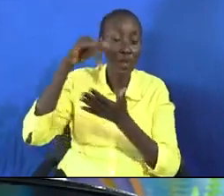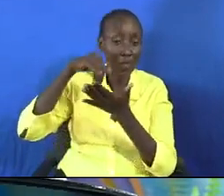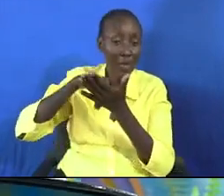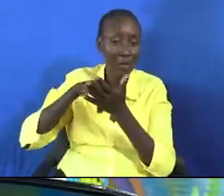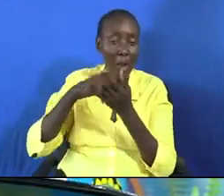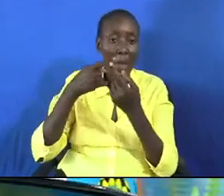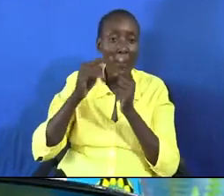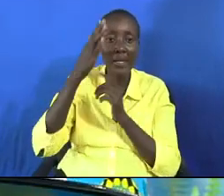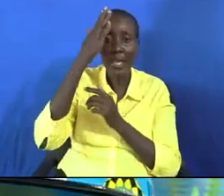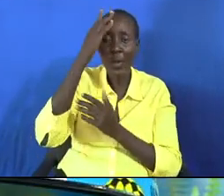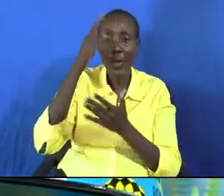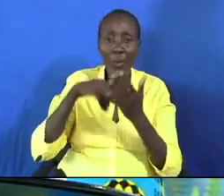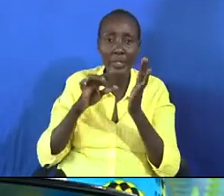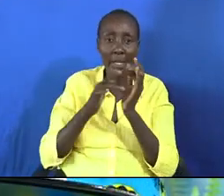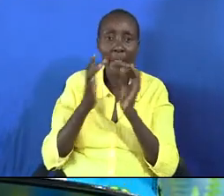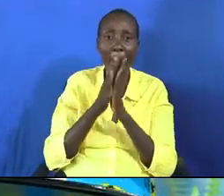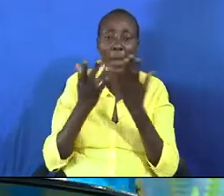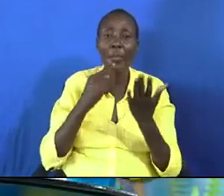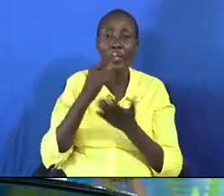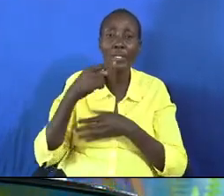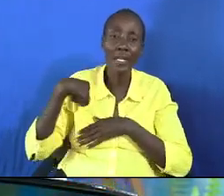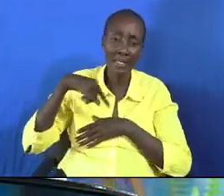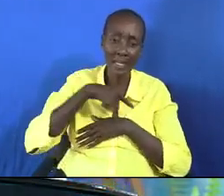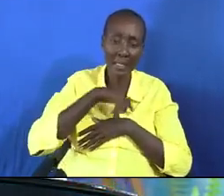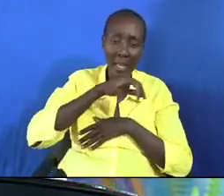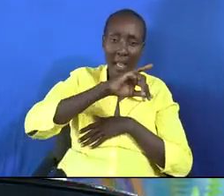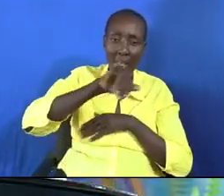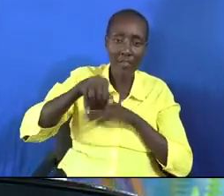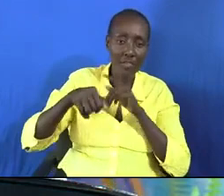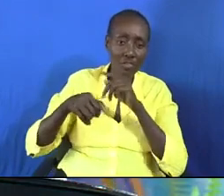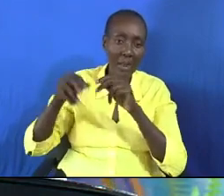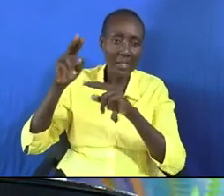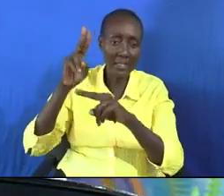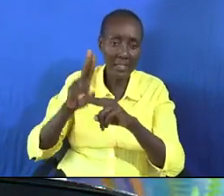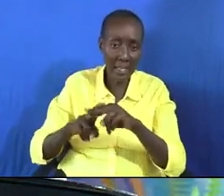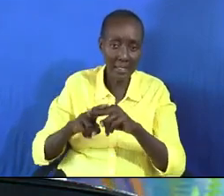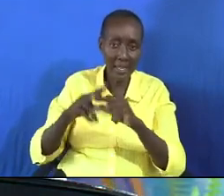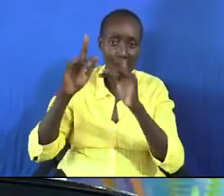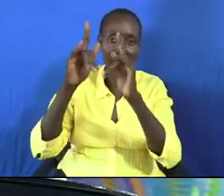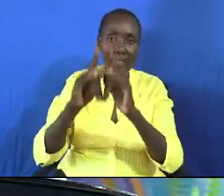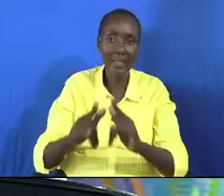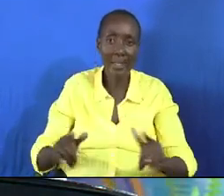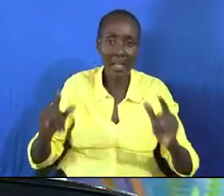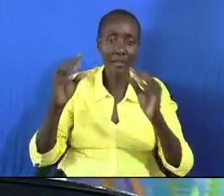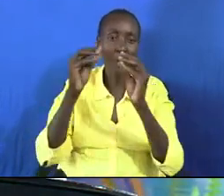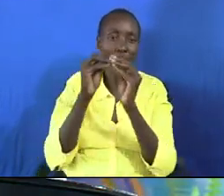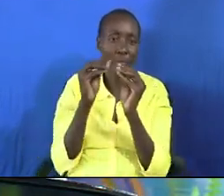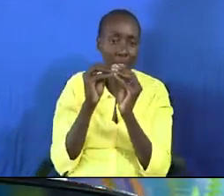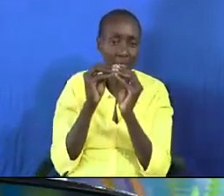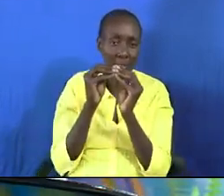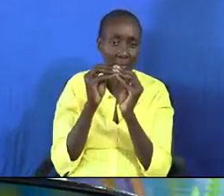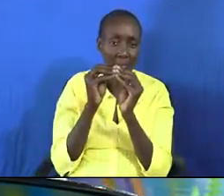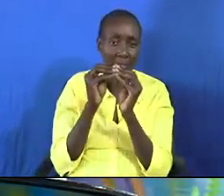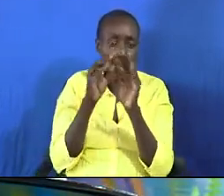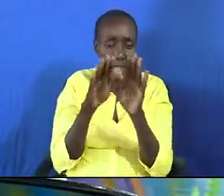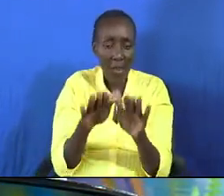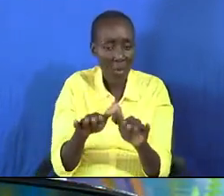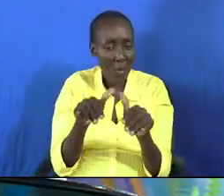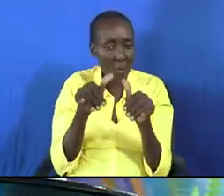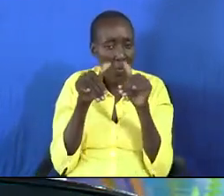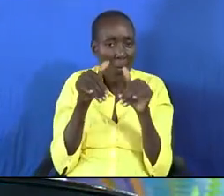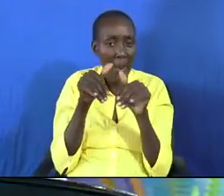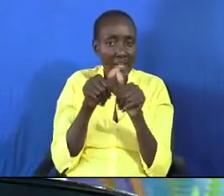But all I know is the Bible tells us Joshua sat at the tent of meetings. He didn't wait at his